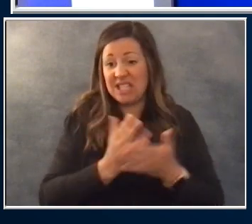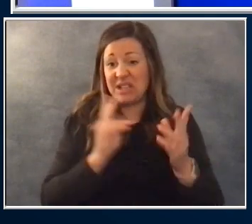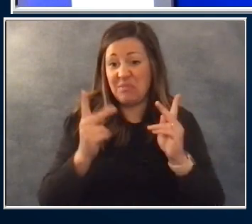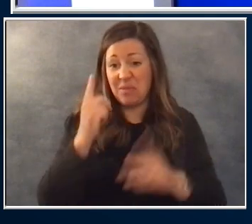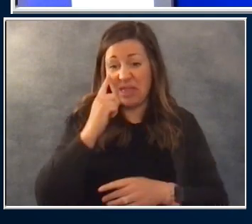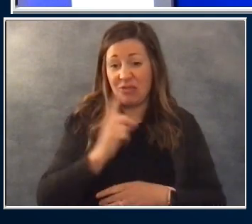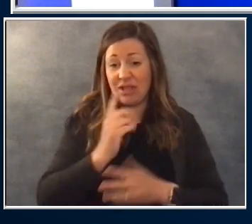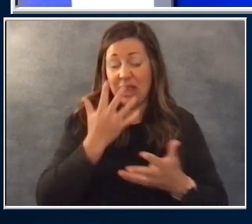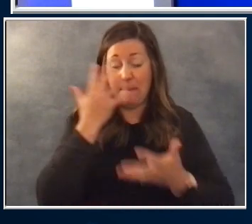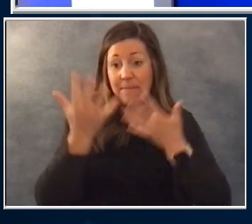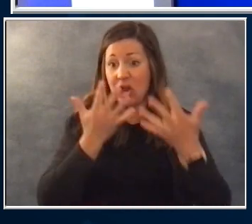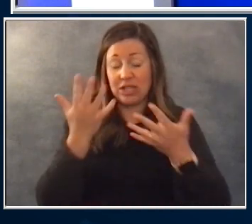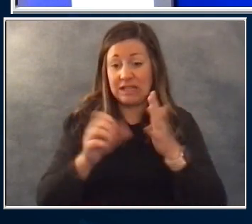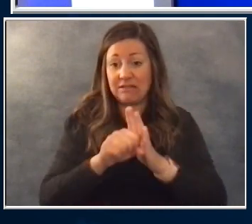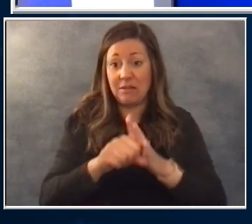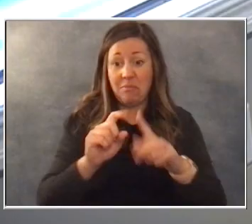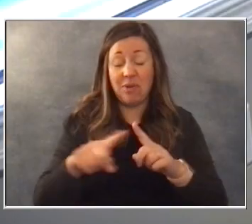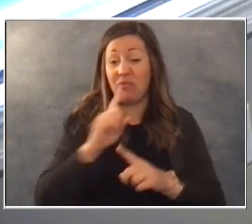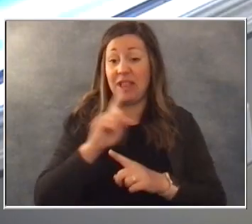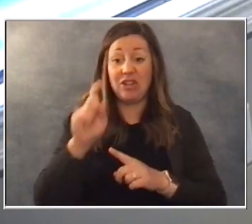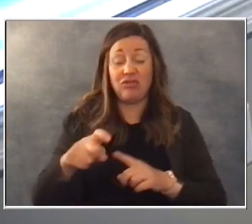bring them out in the open and let's talk about it?